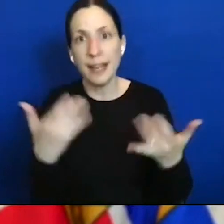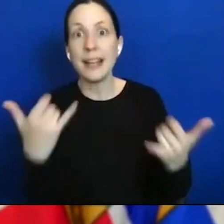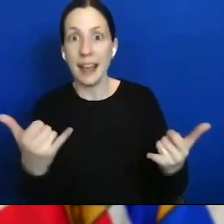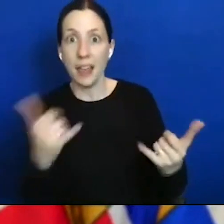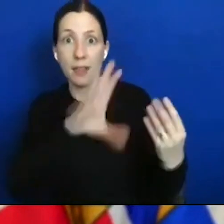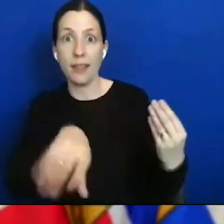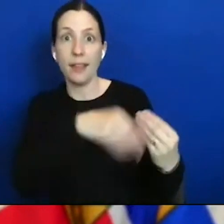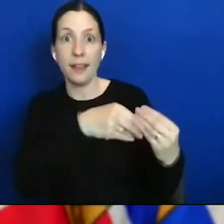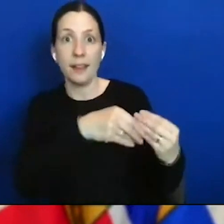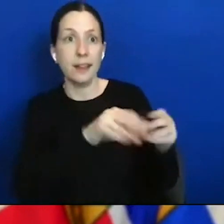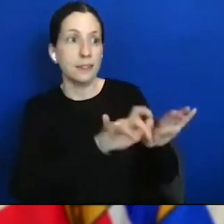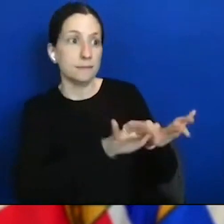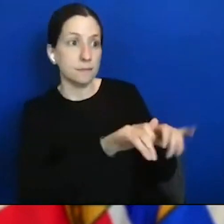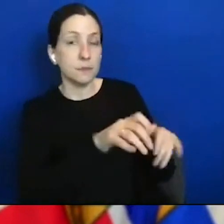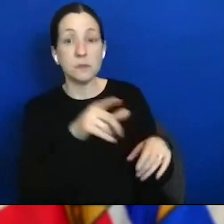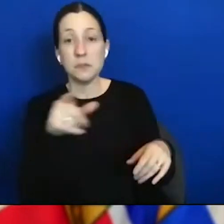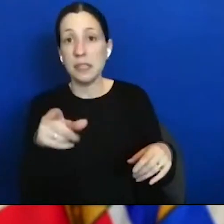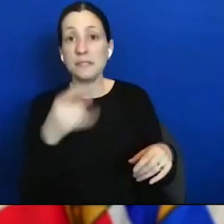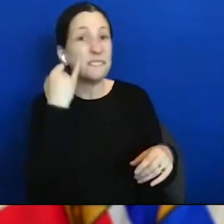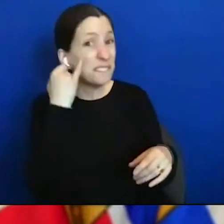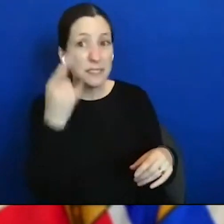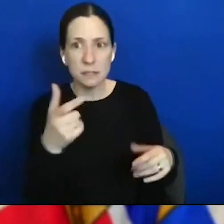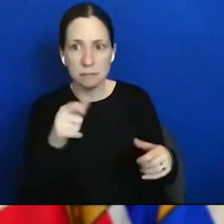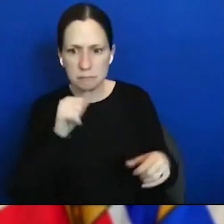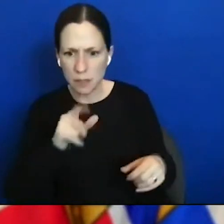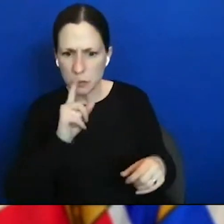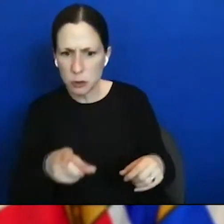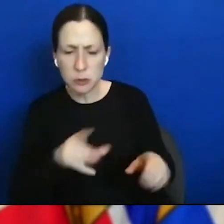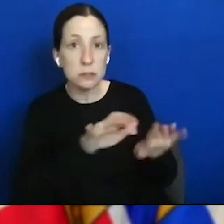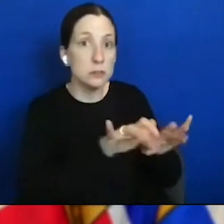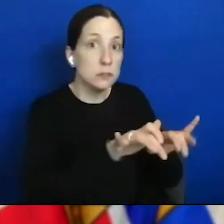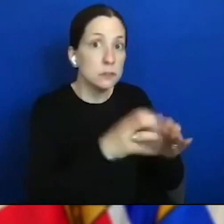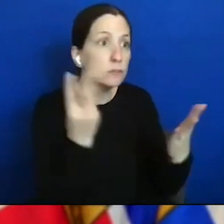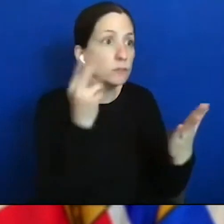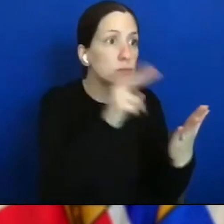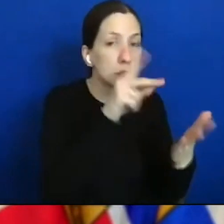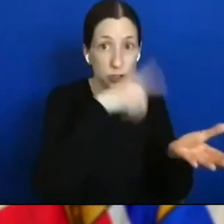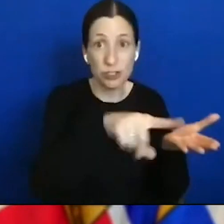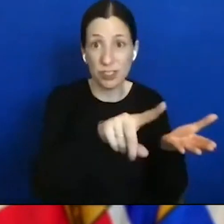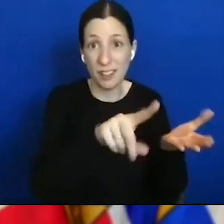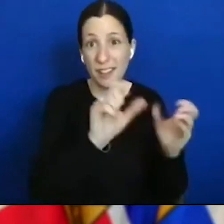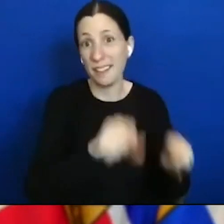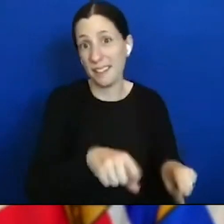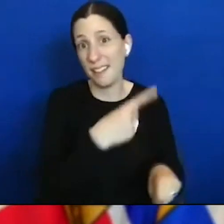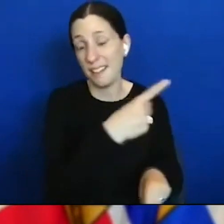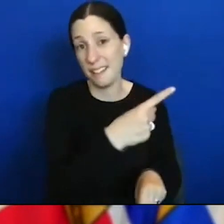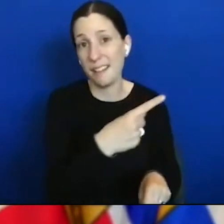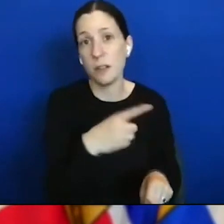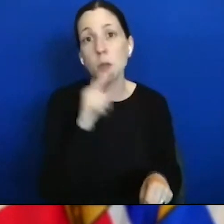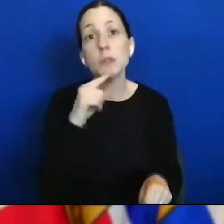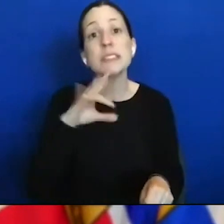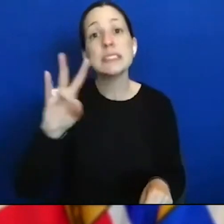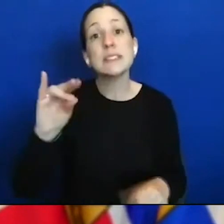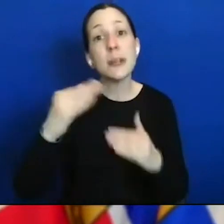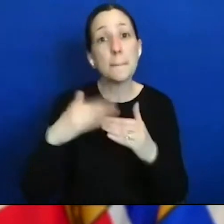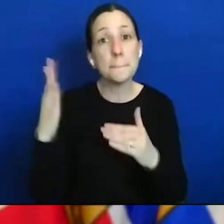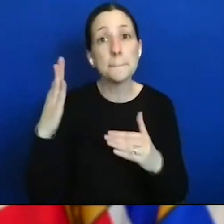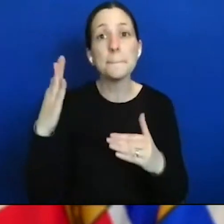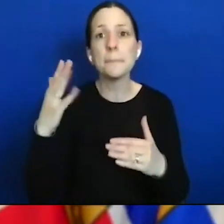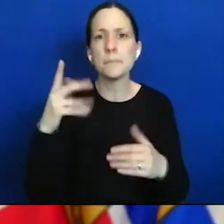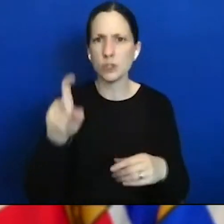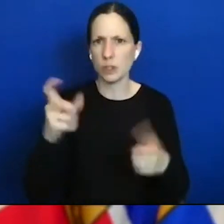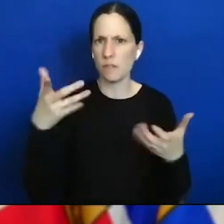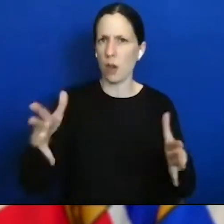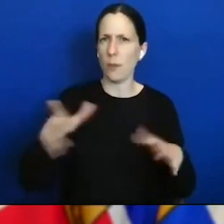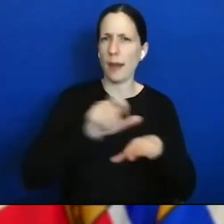now and check if you haven't received an invite. Particularly for people 70 and over, you should have received an invite